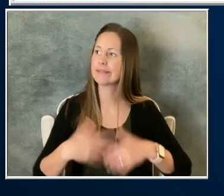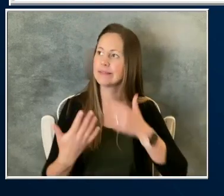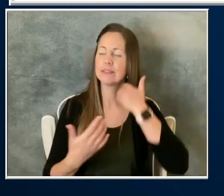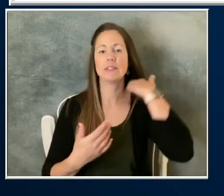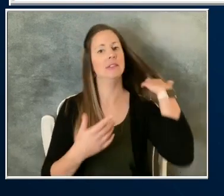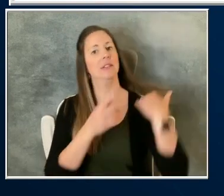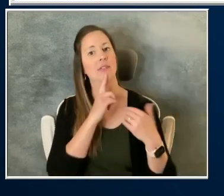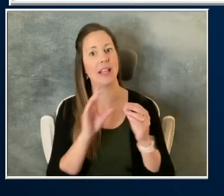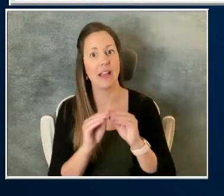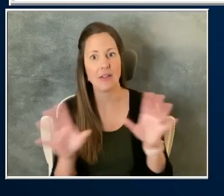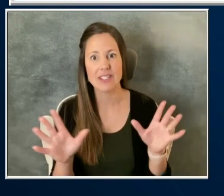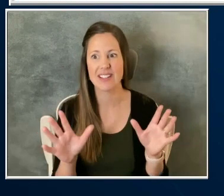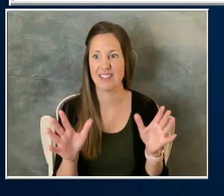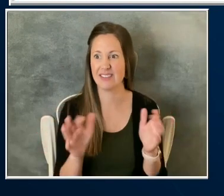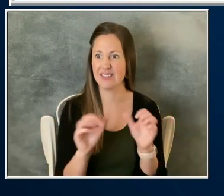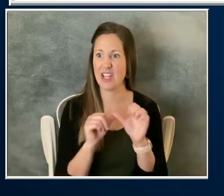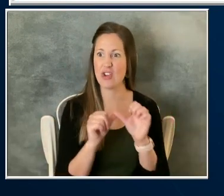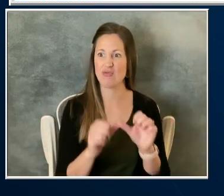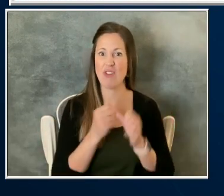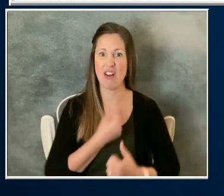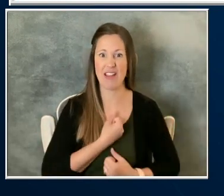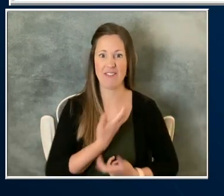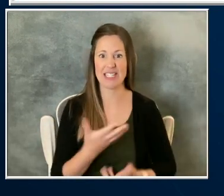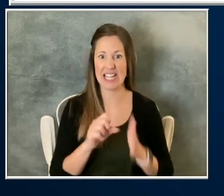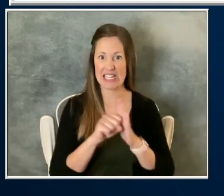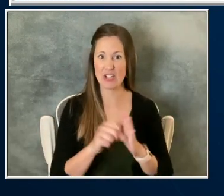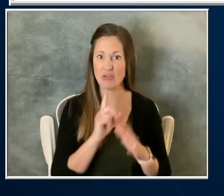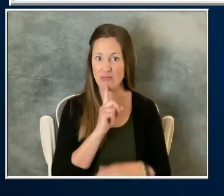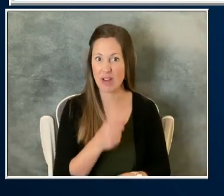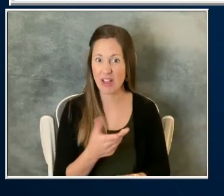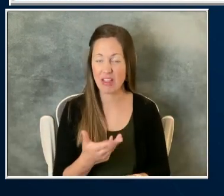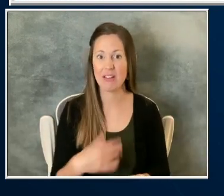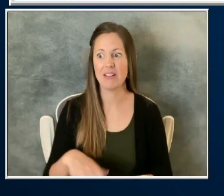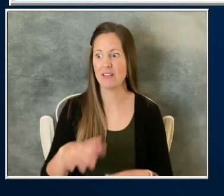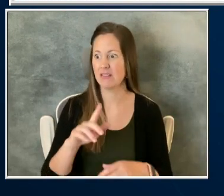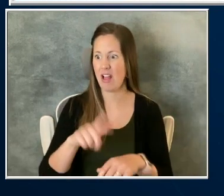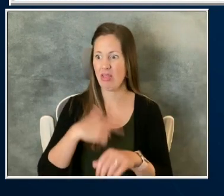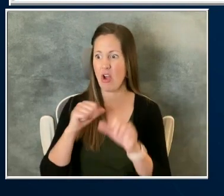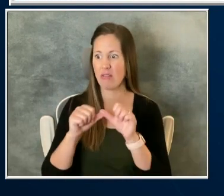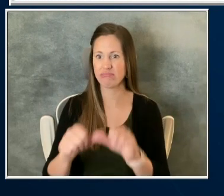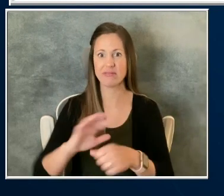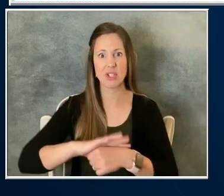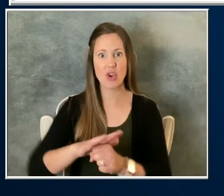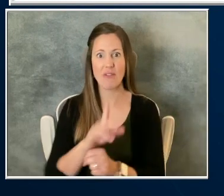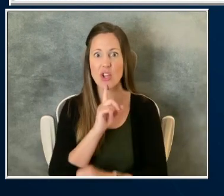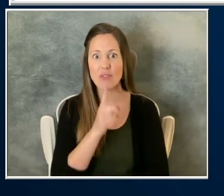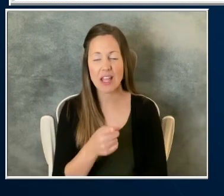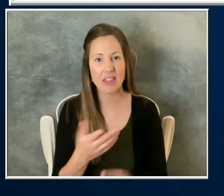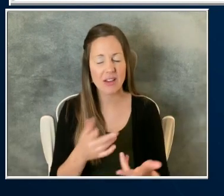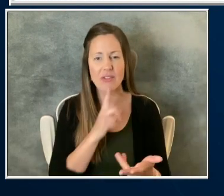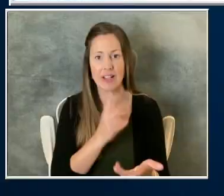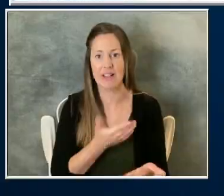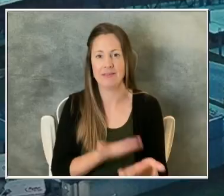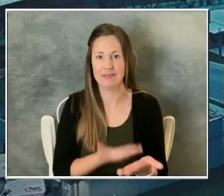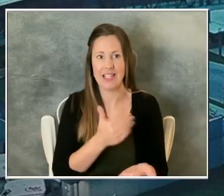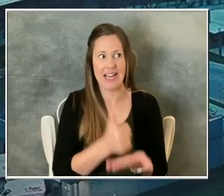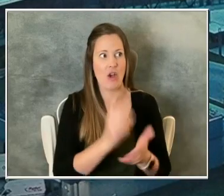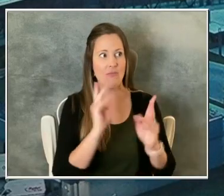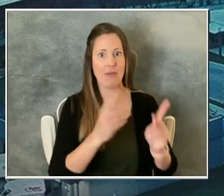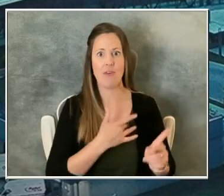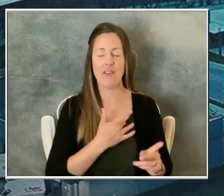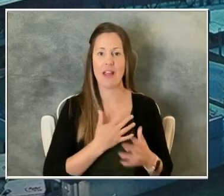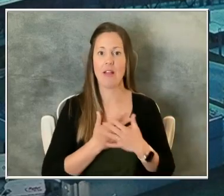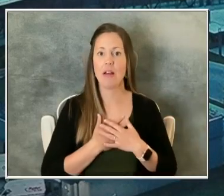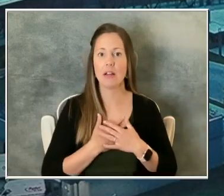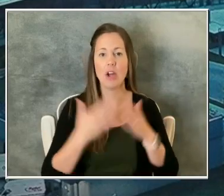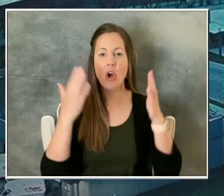fatigue syndrome is real. Clearly, long COVID is real. I think it is both validating and hopeful that science has